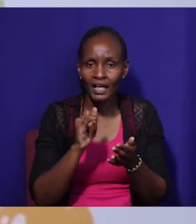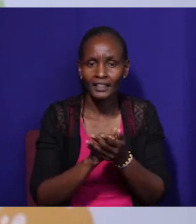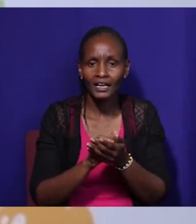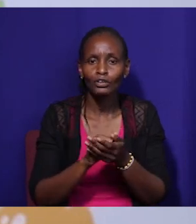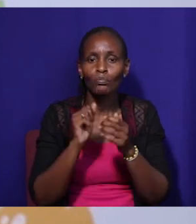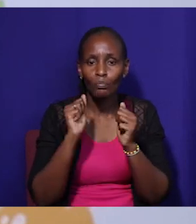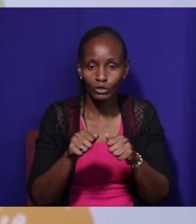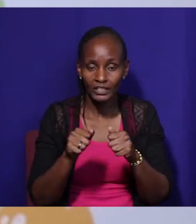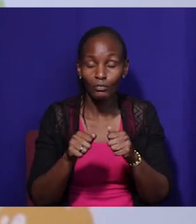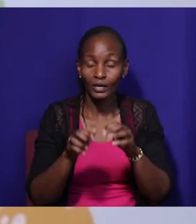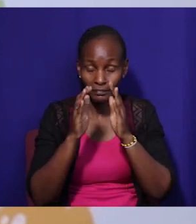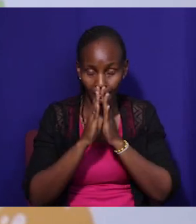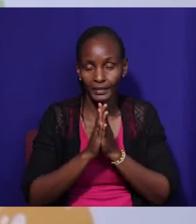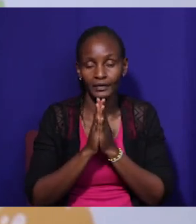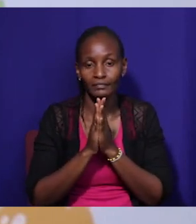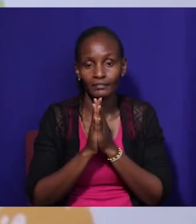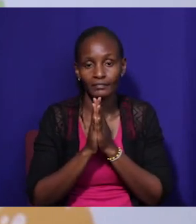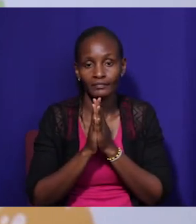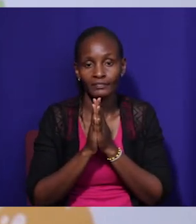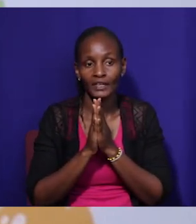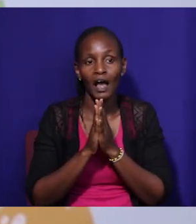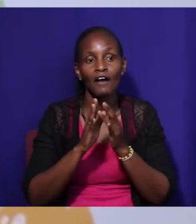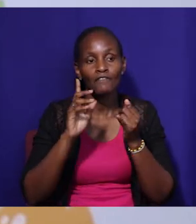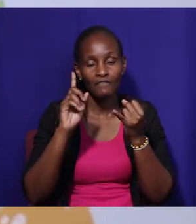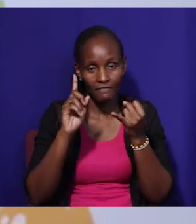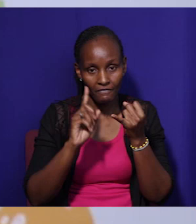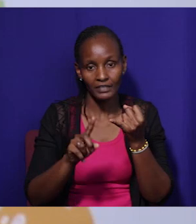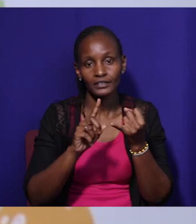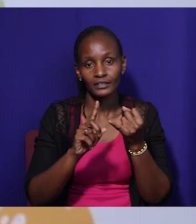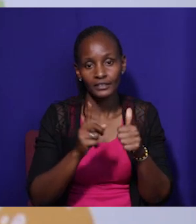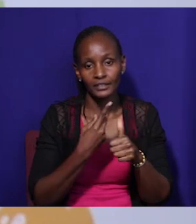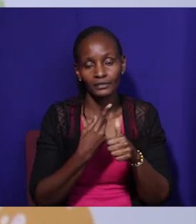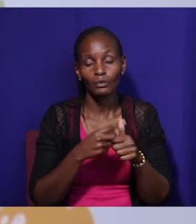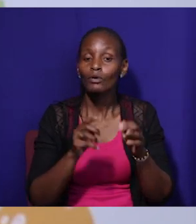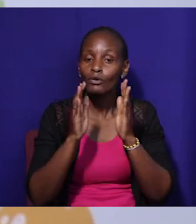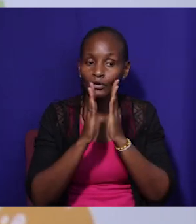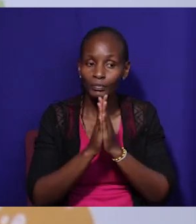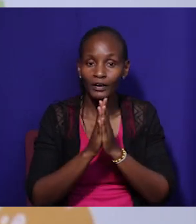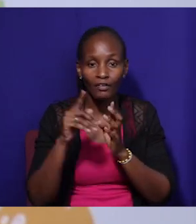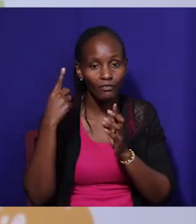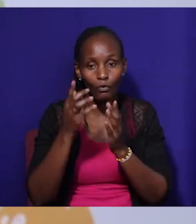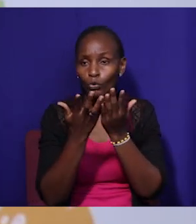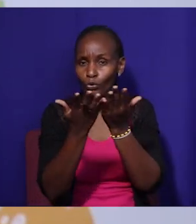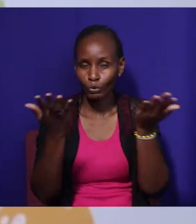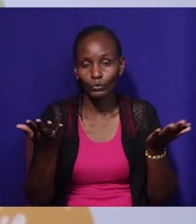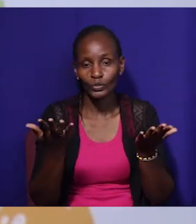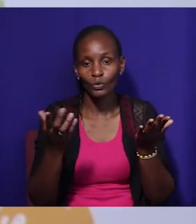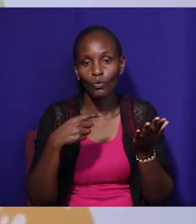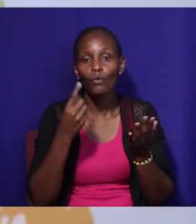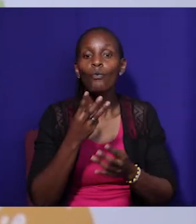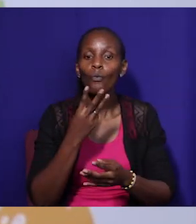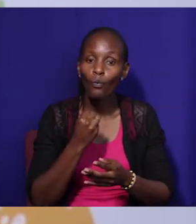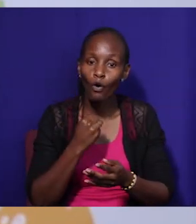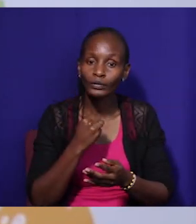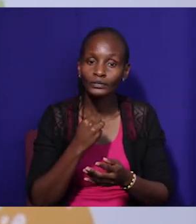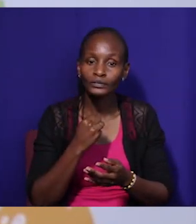move on and pray. First of all, we are going to pray for those who would want